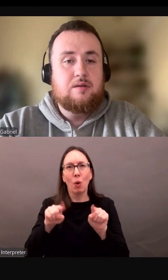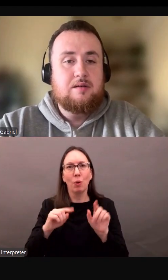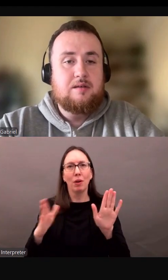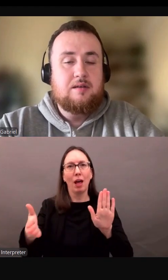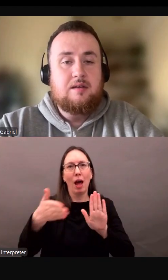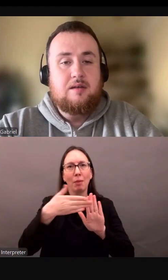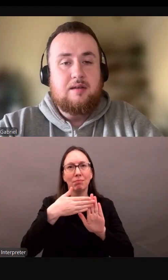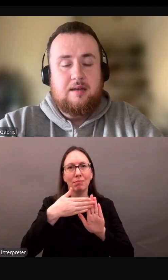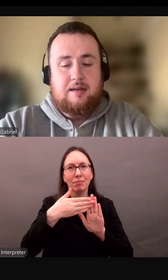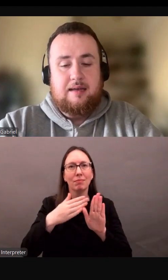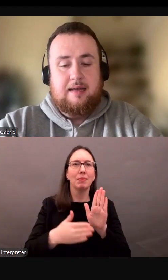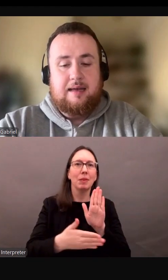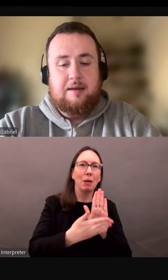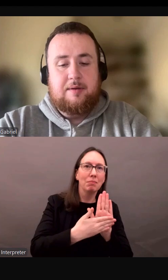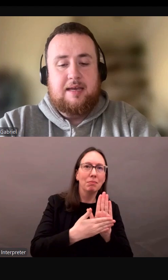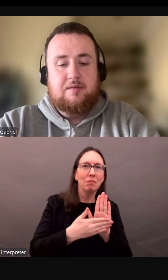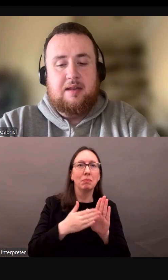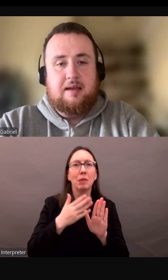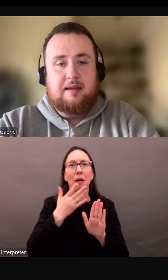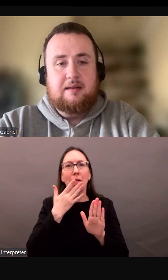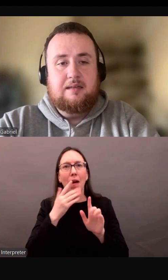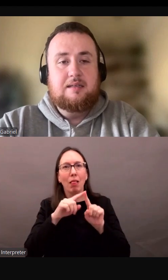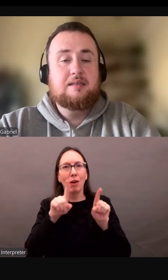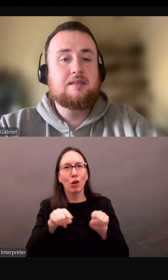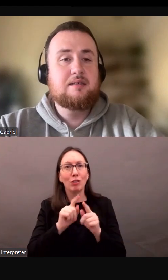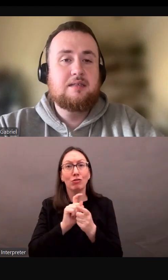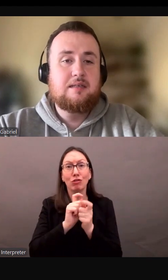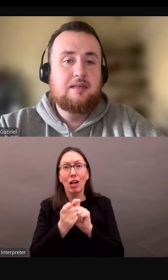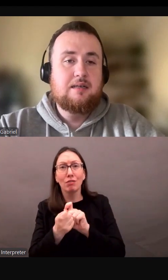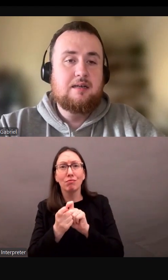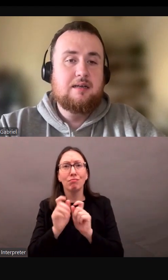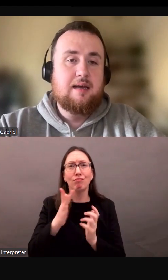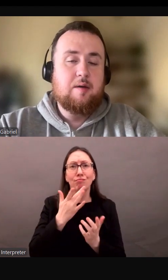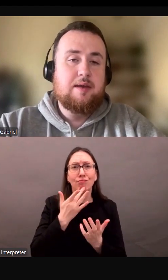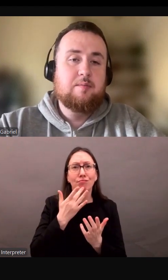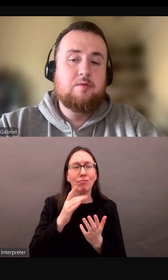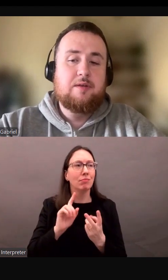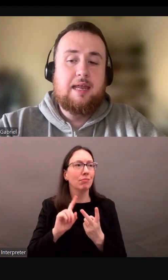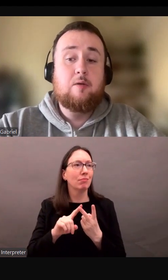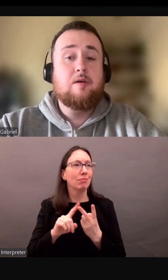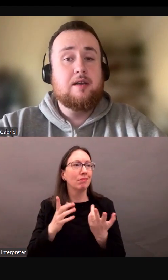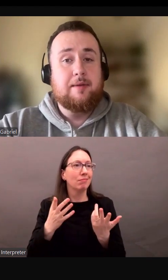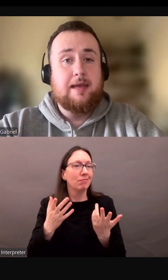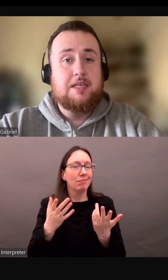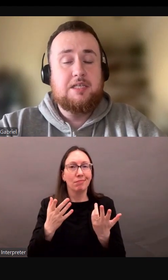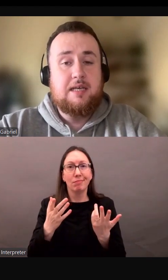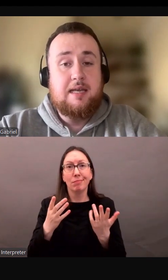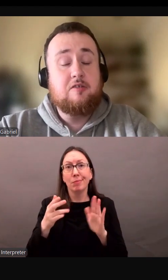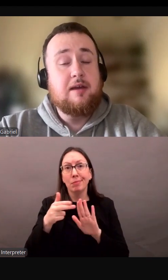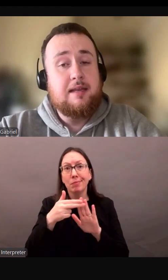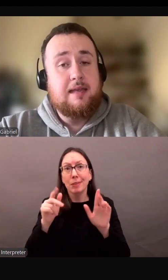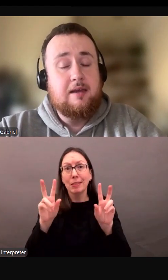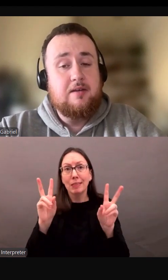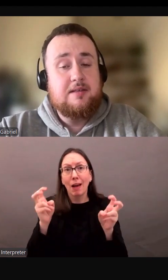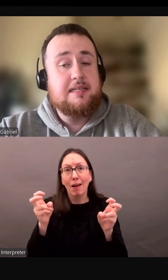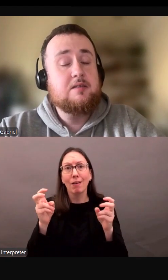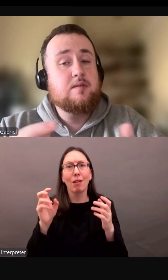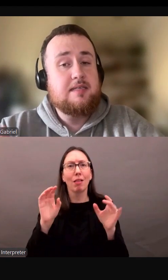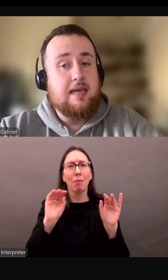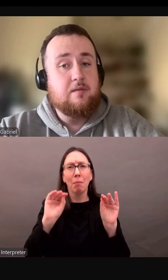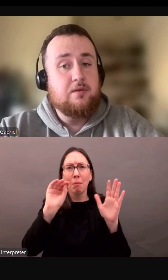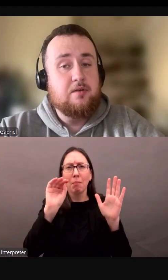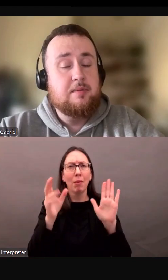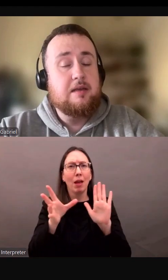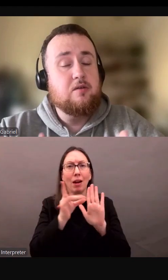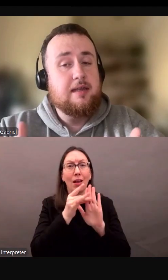hello, and we can give it a title, and we can move it anywhere on the page. And the great thing here is that this will